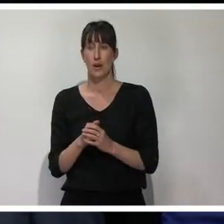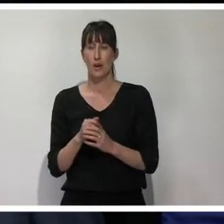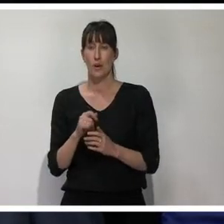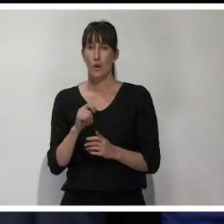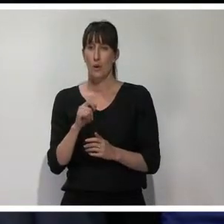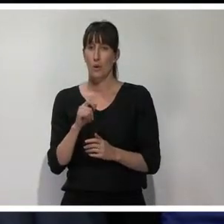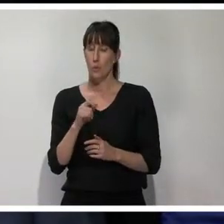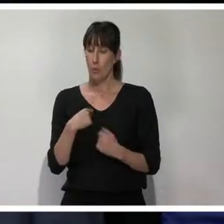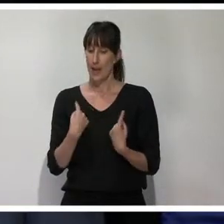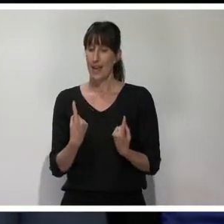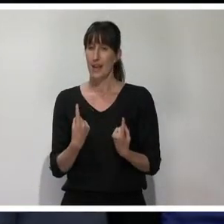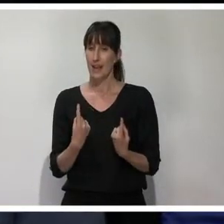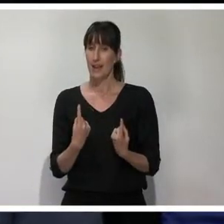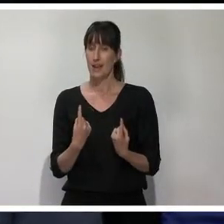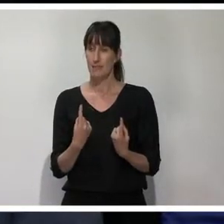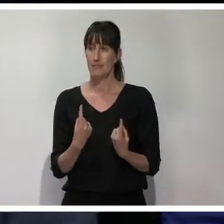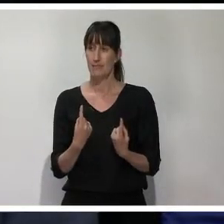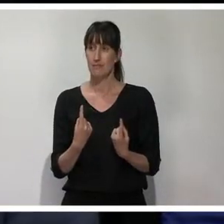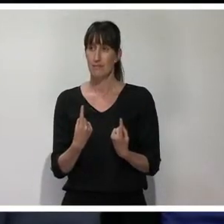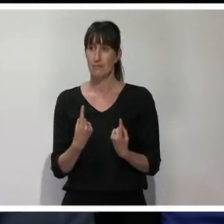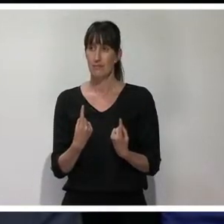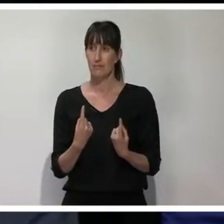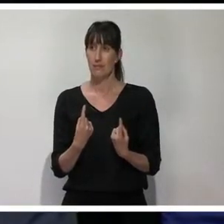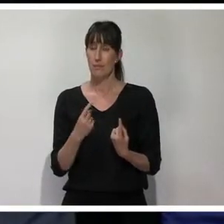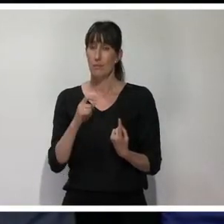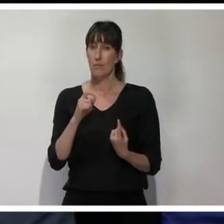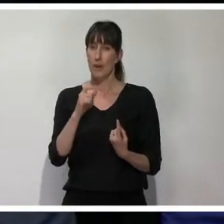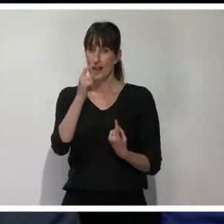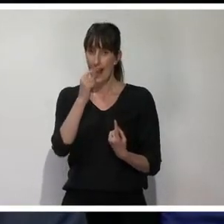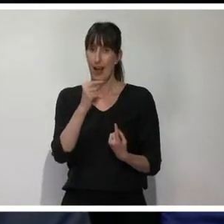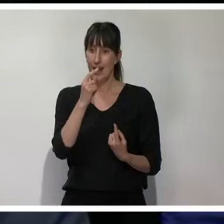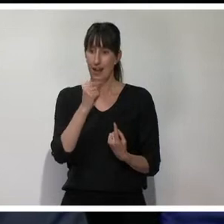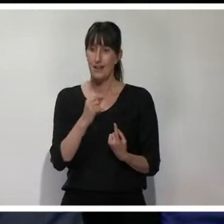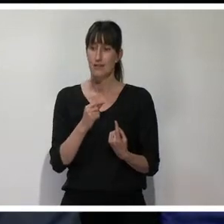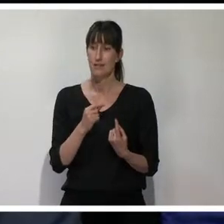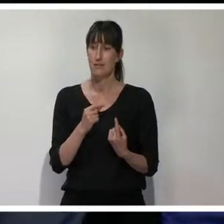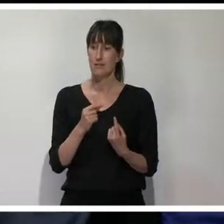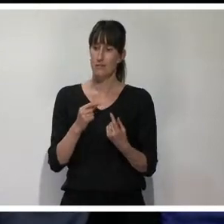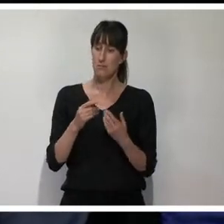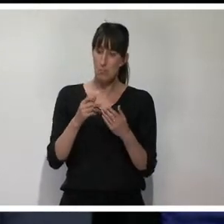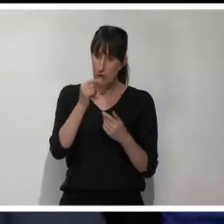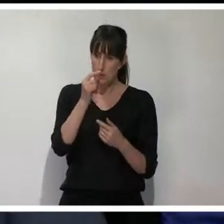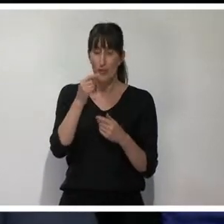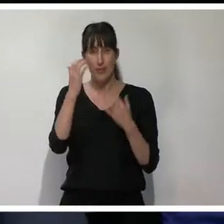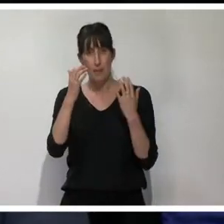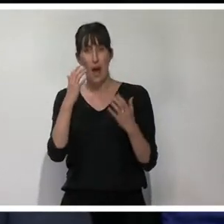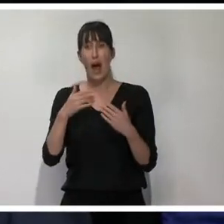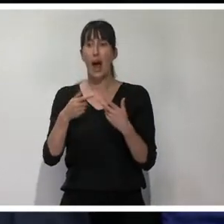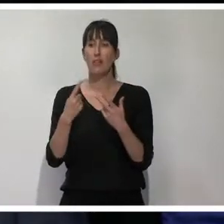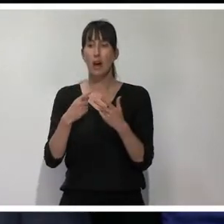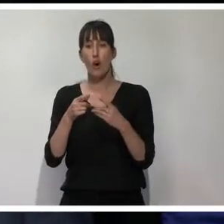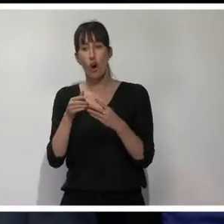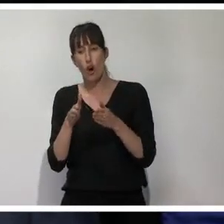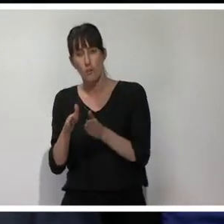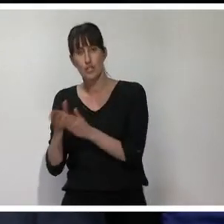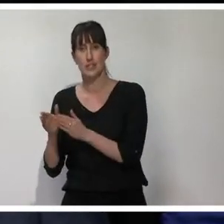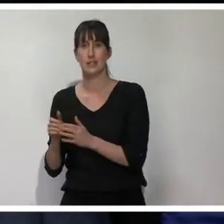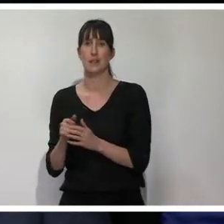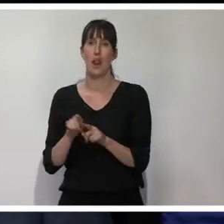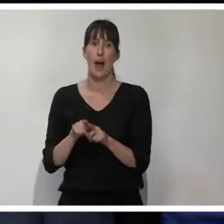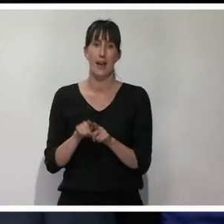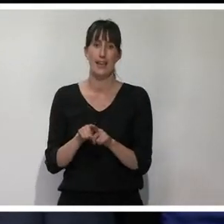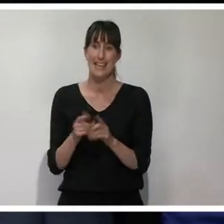low threshold for other measures, which may include testing or use of PPE and or more